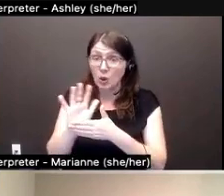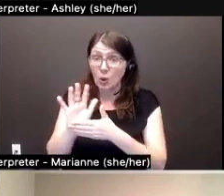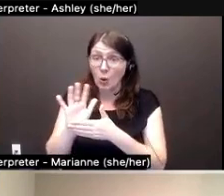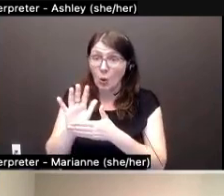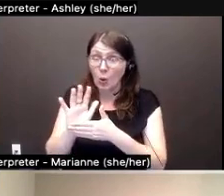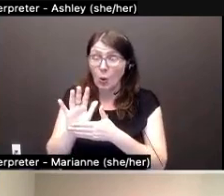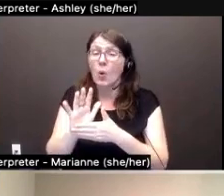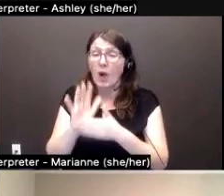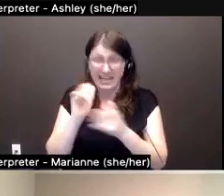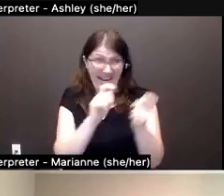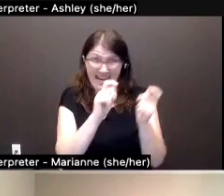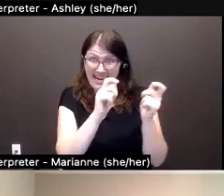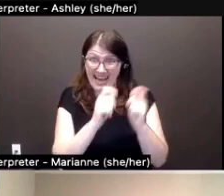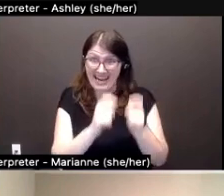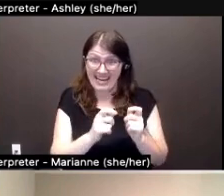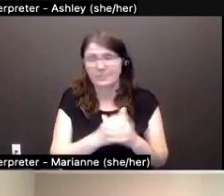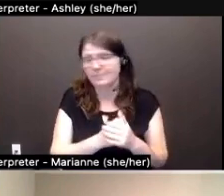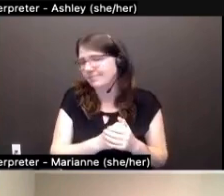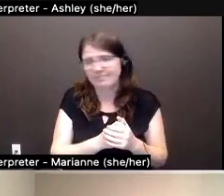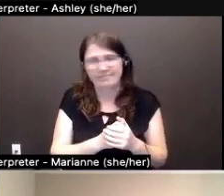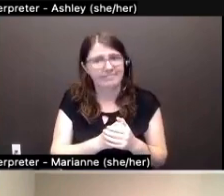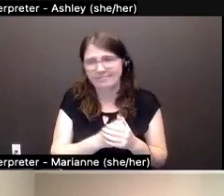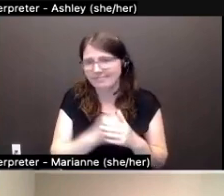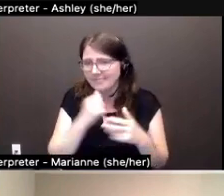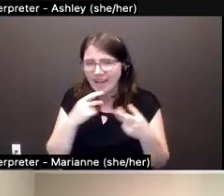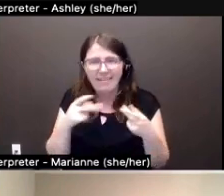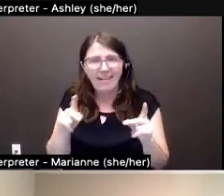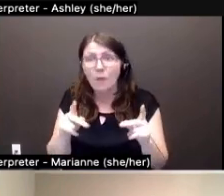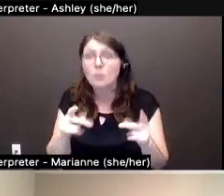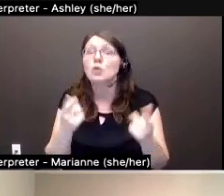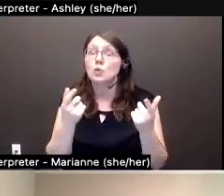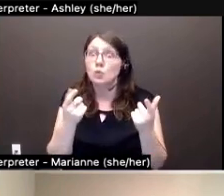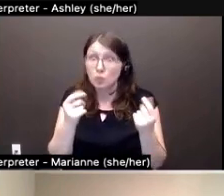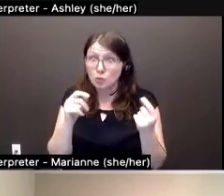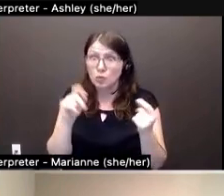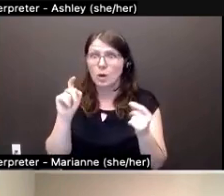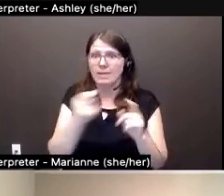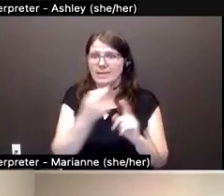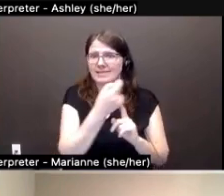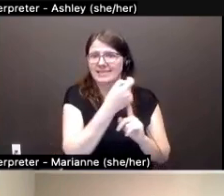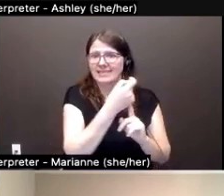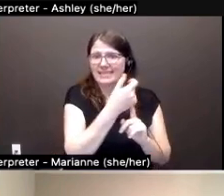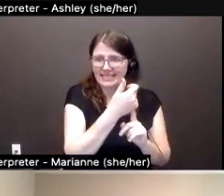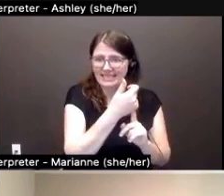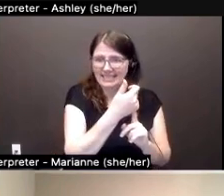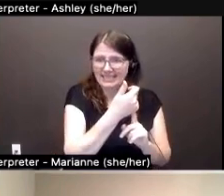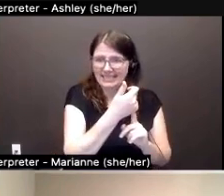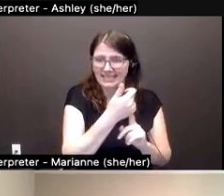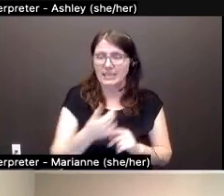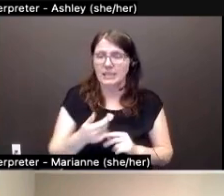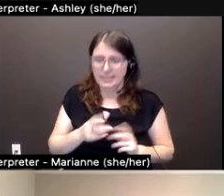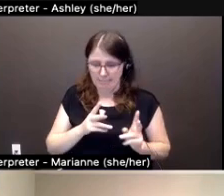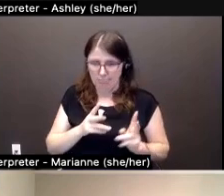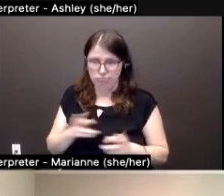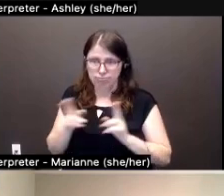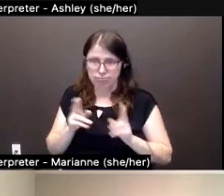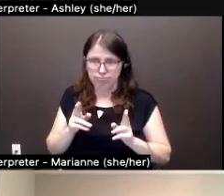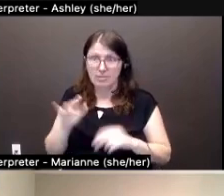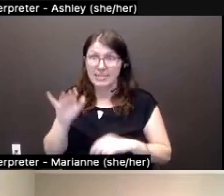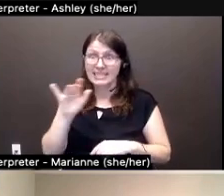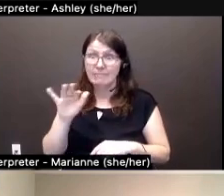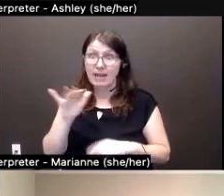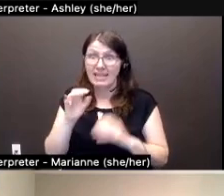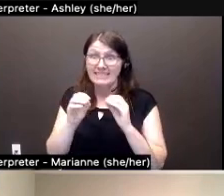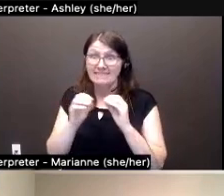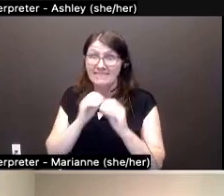delete it and repost it and fix a spelling mistake. And then because we did that, it didn't